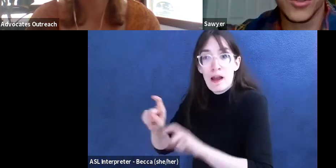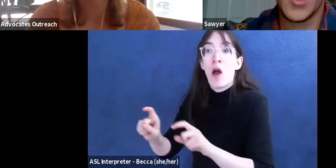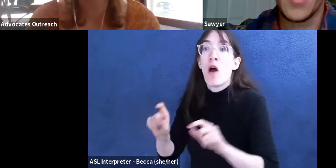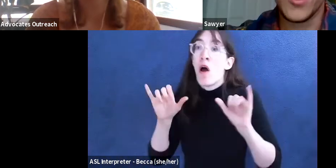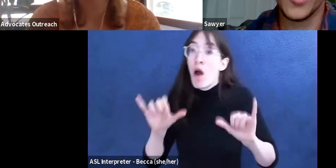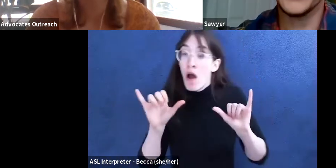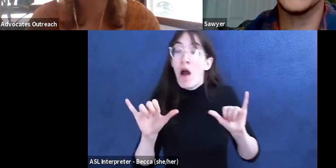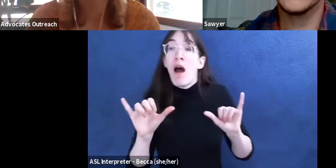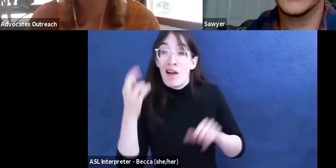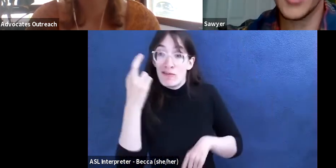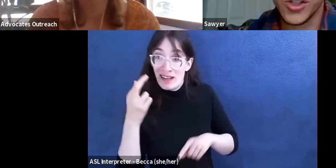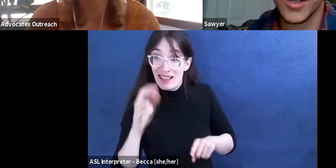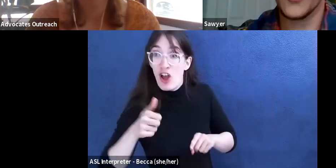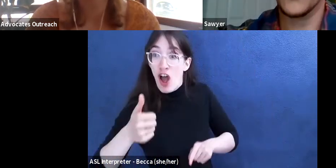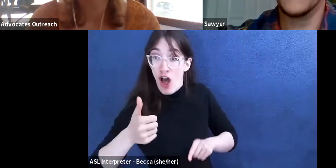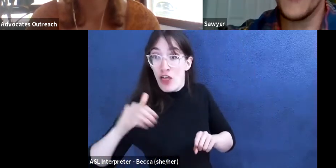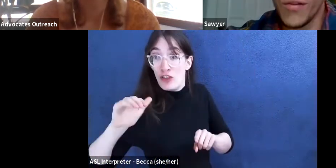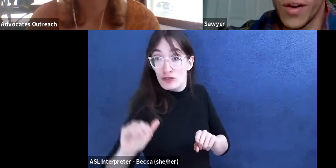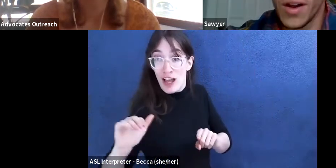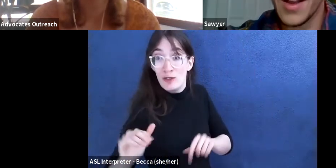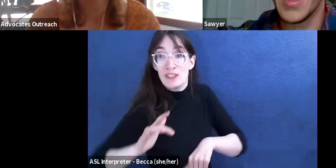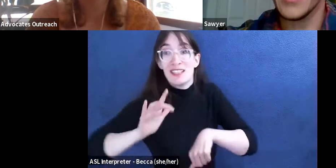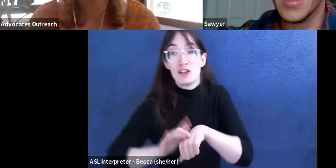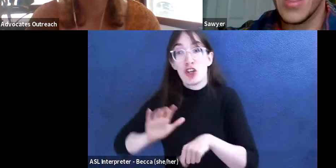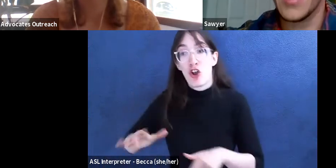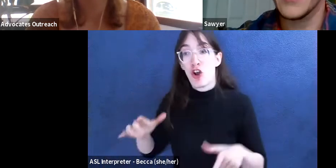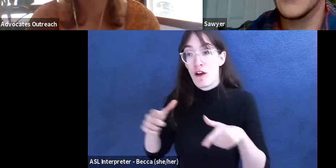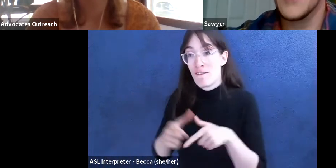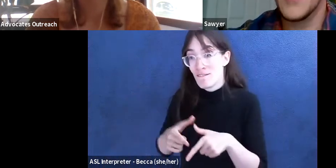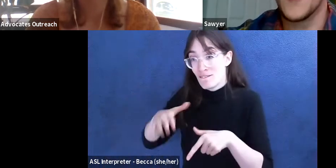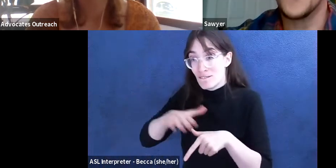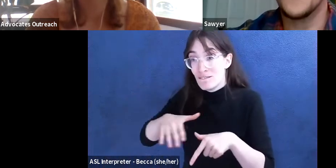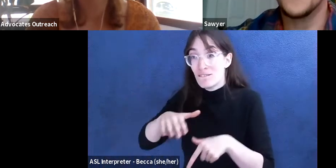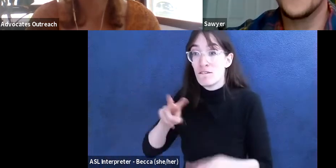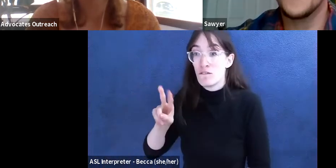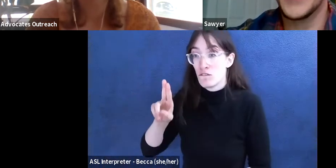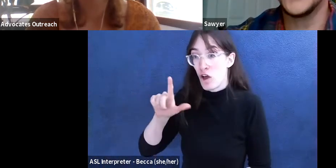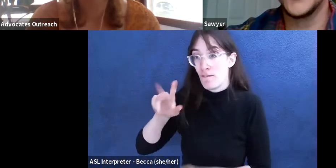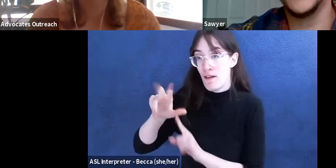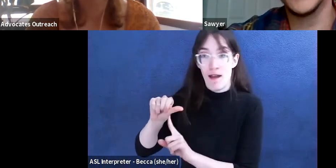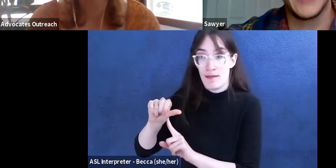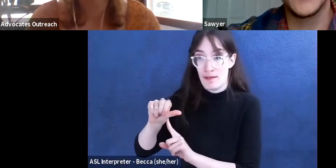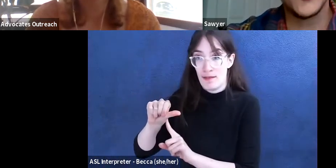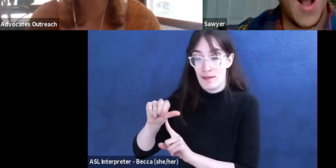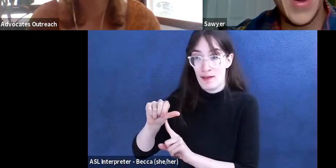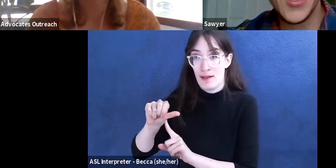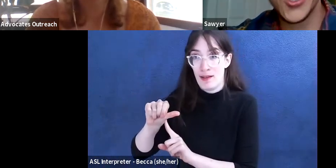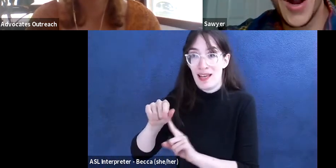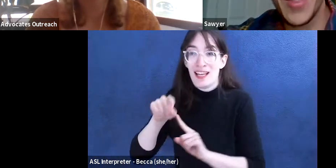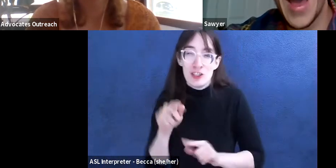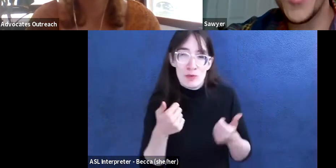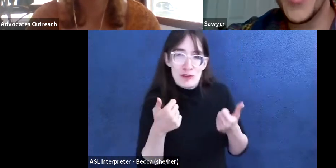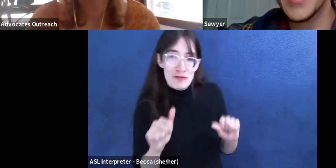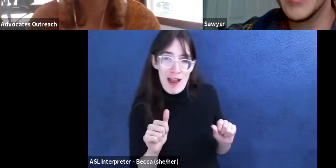parts is that it's a sexual abuse prevention strategy.